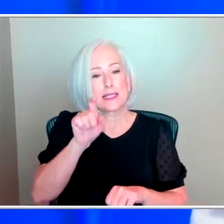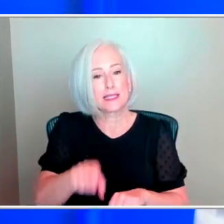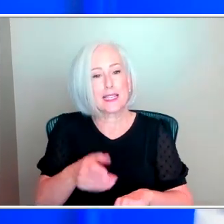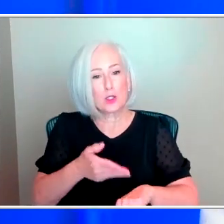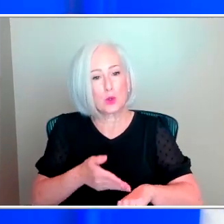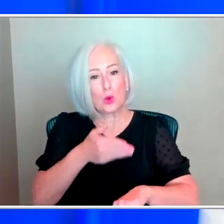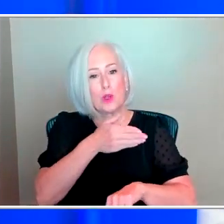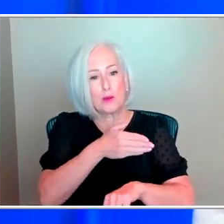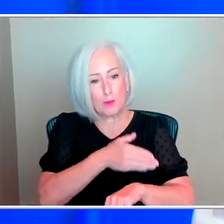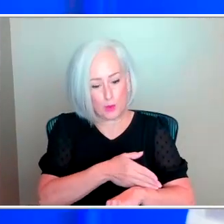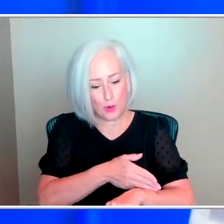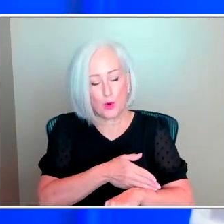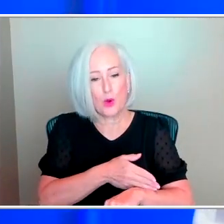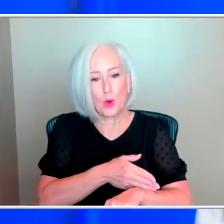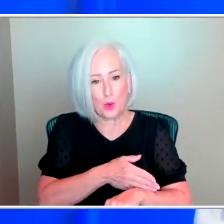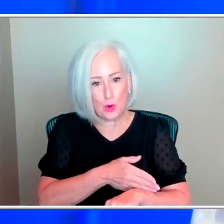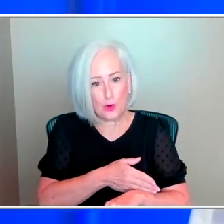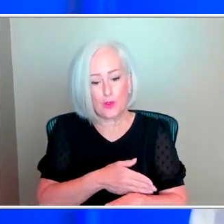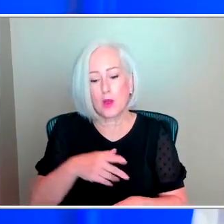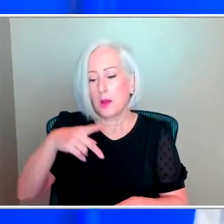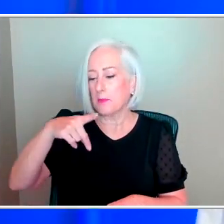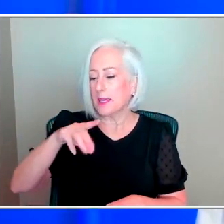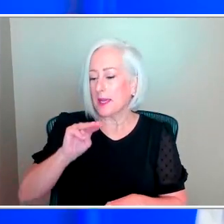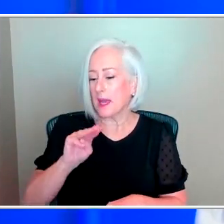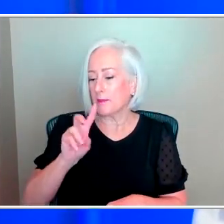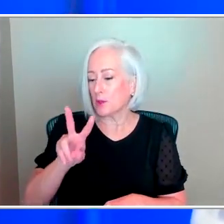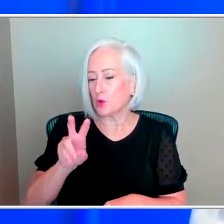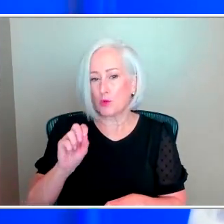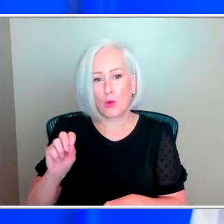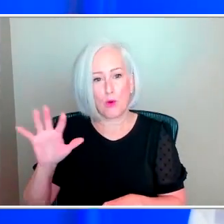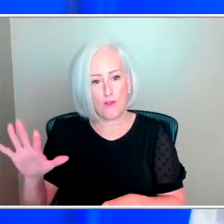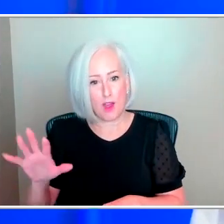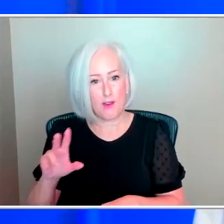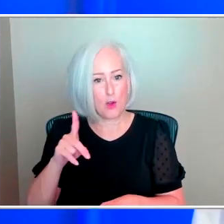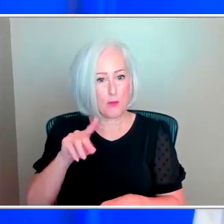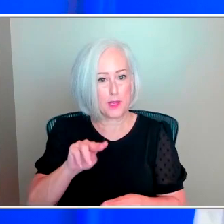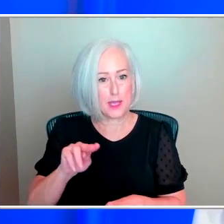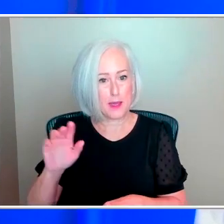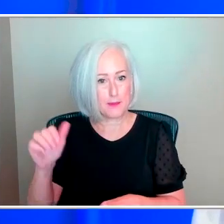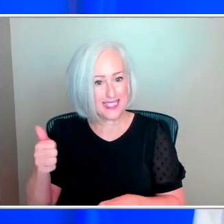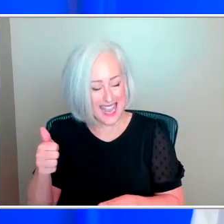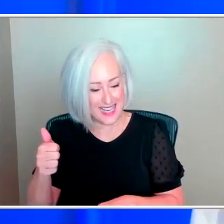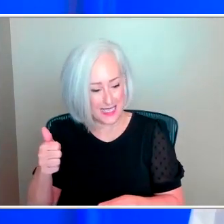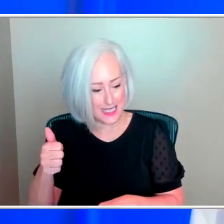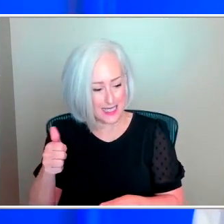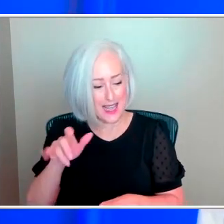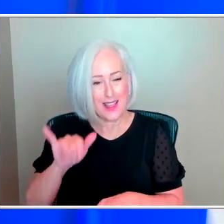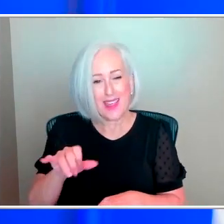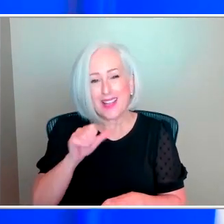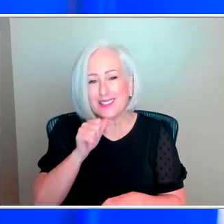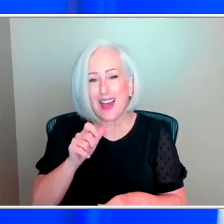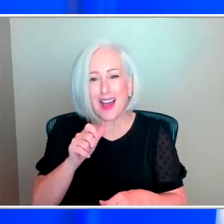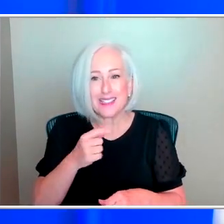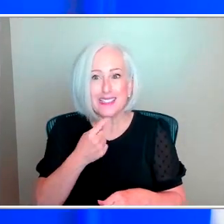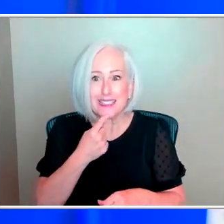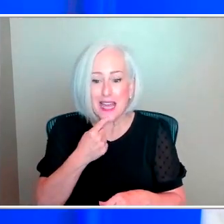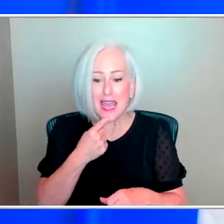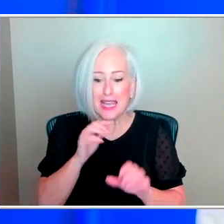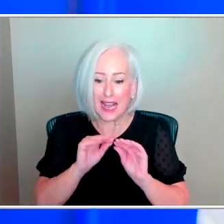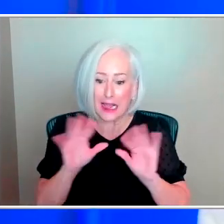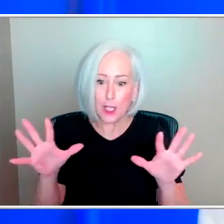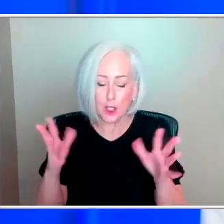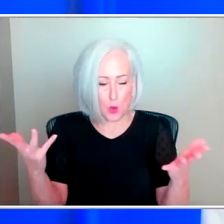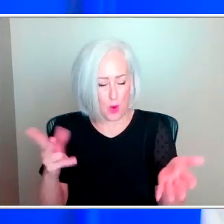say PM 2.5 or PM 10. It doesn't speciate what that actually is. Is